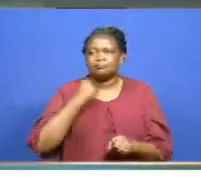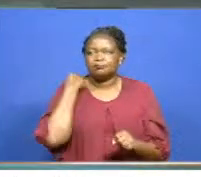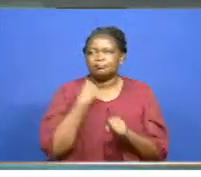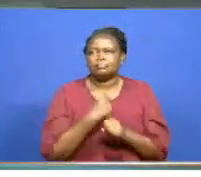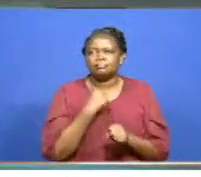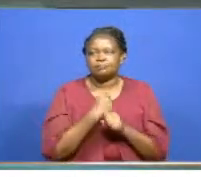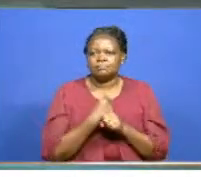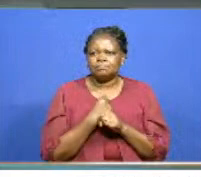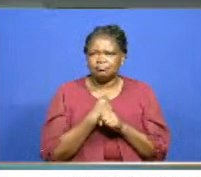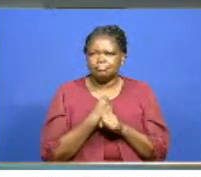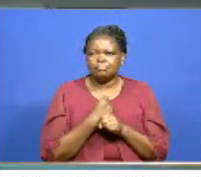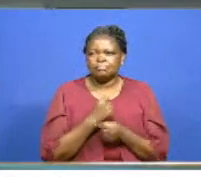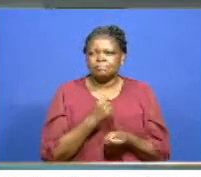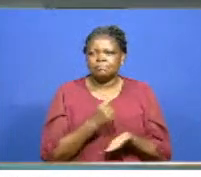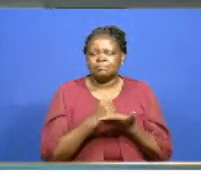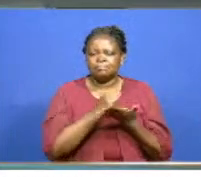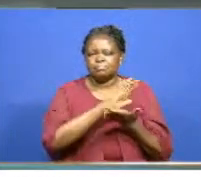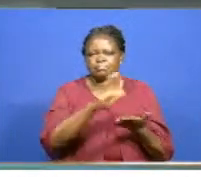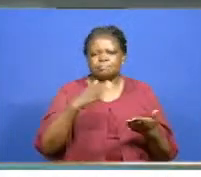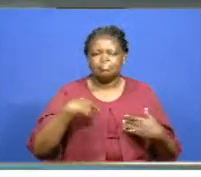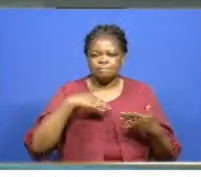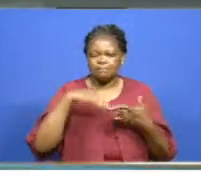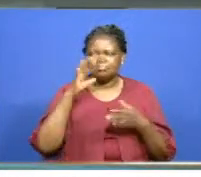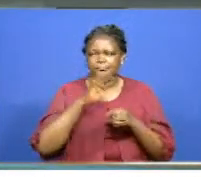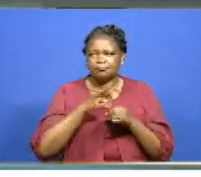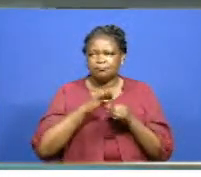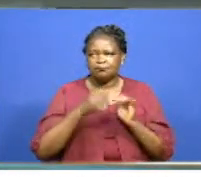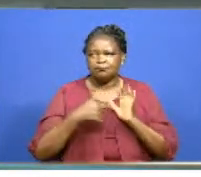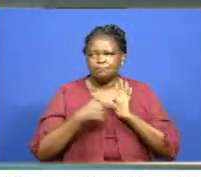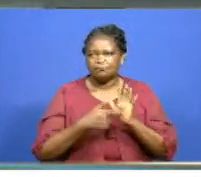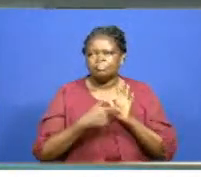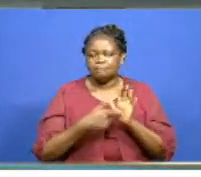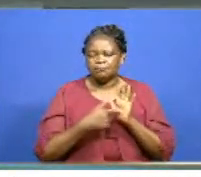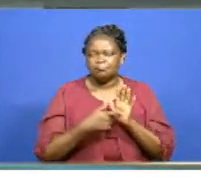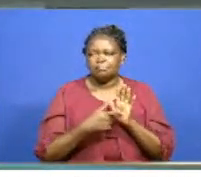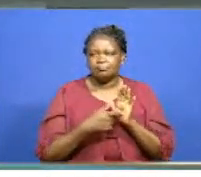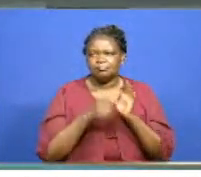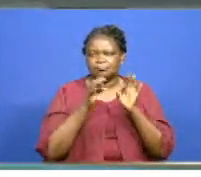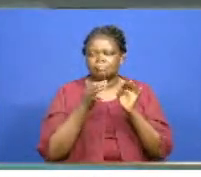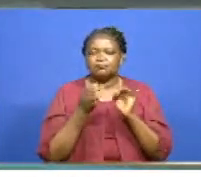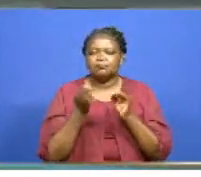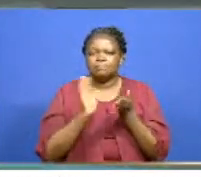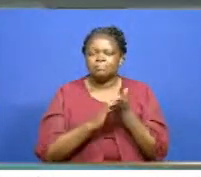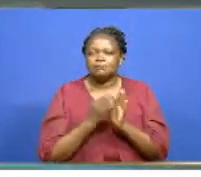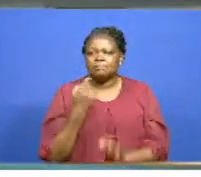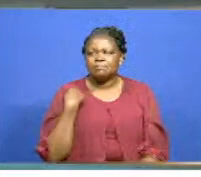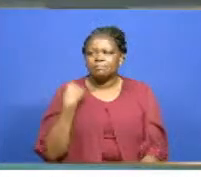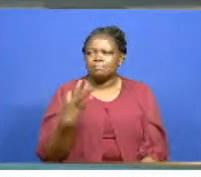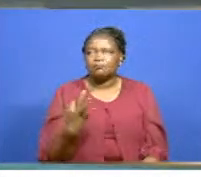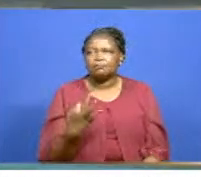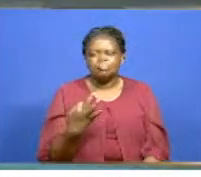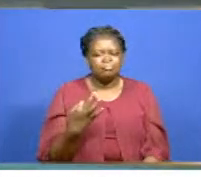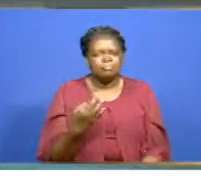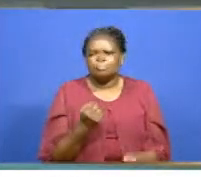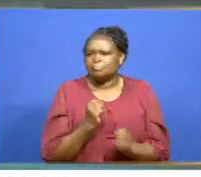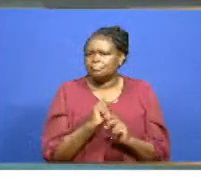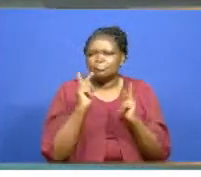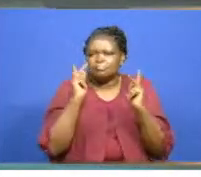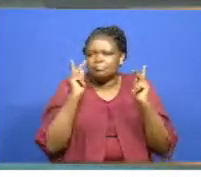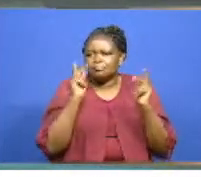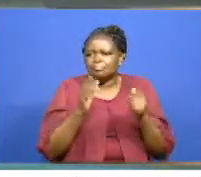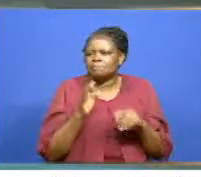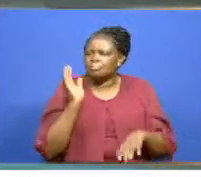to get them have more votes, just to show a statement. I mean, if they come third, that will be a very strong statement for the